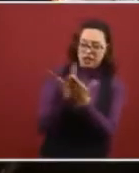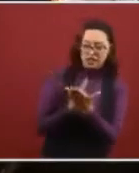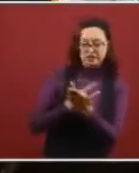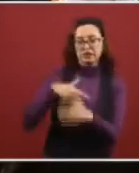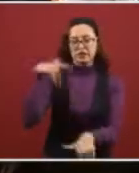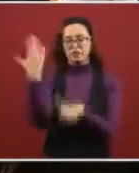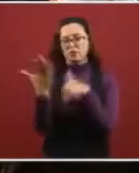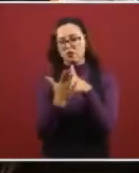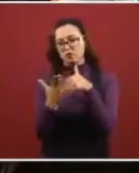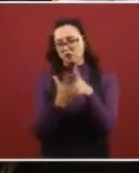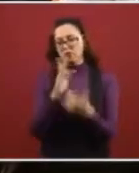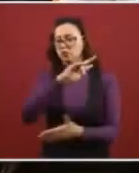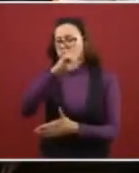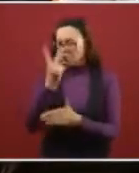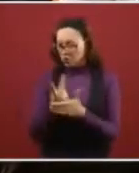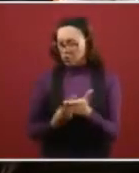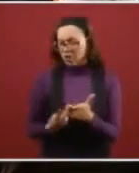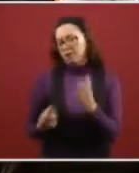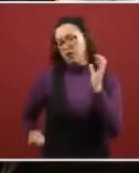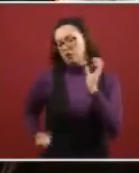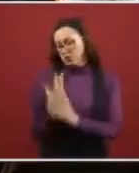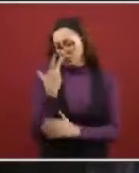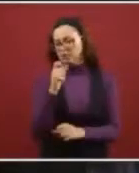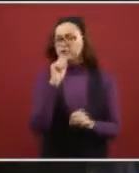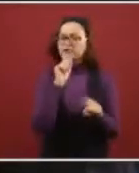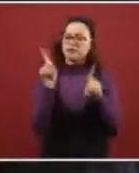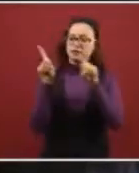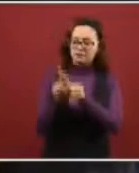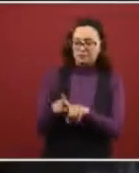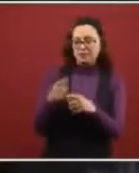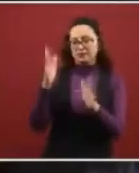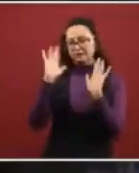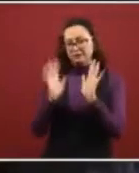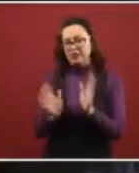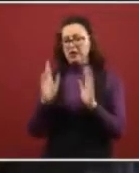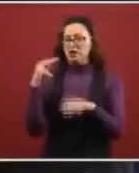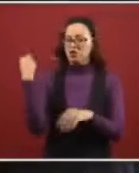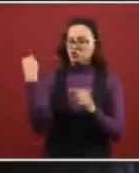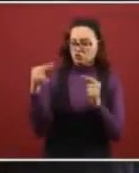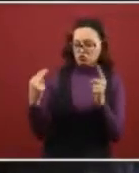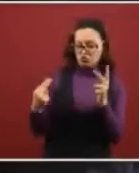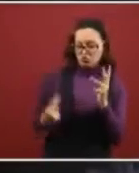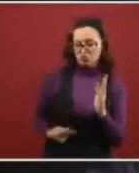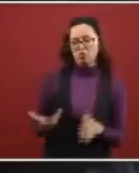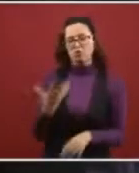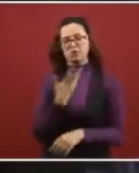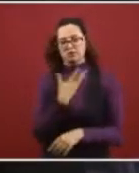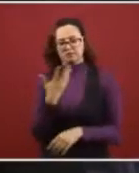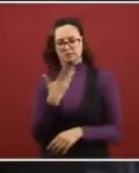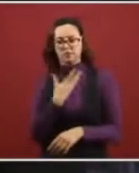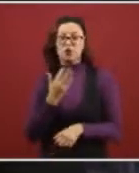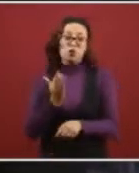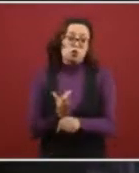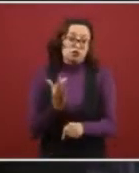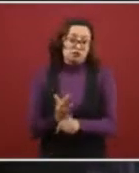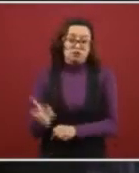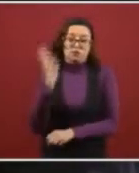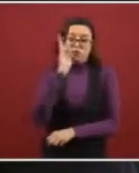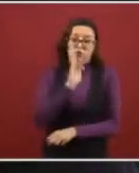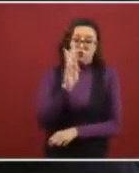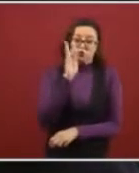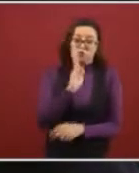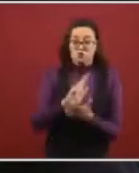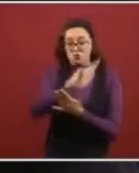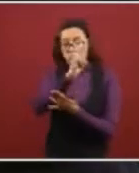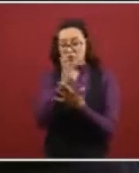lands that have been proven that are used for this purpose, for this pilot program, so